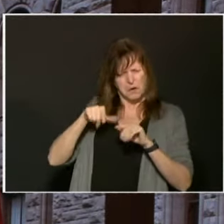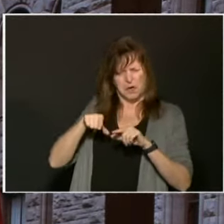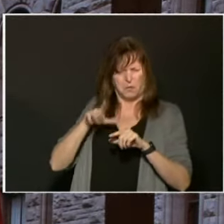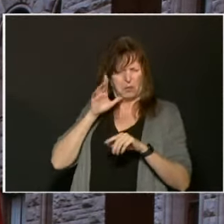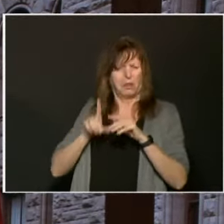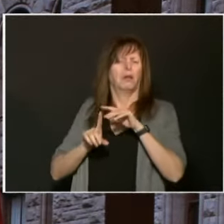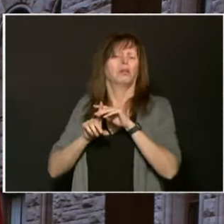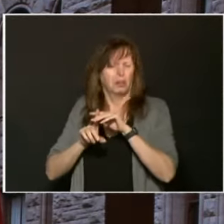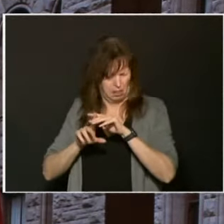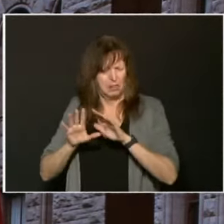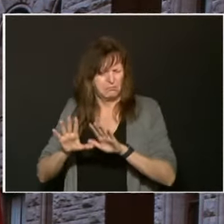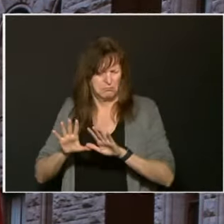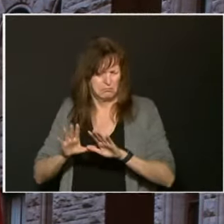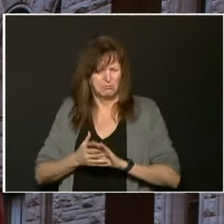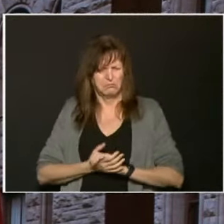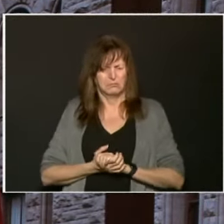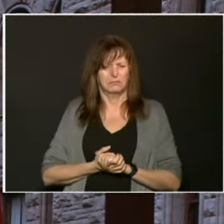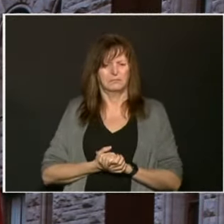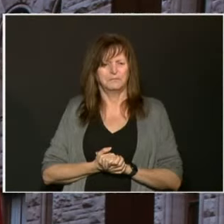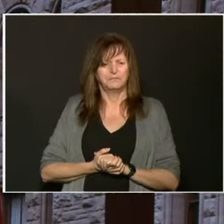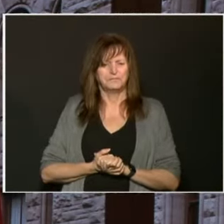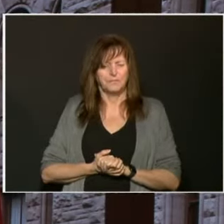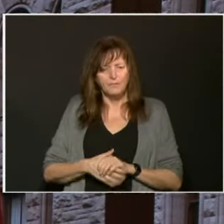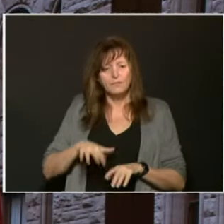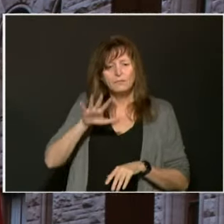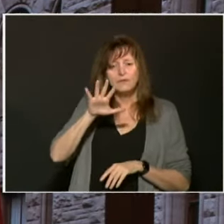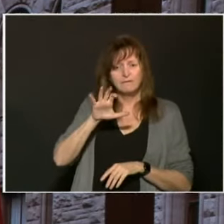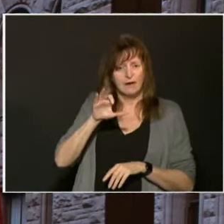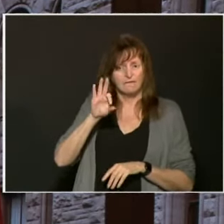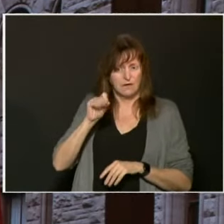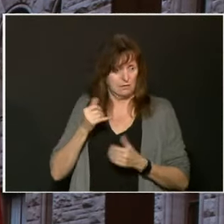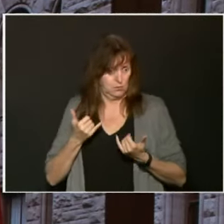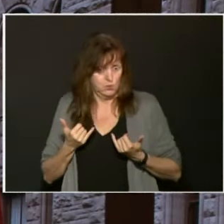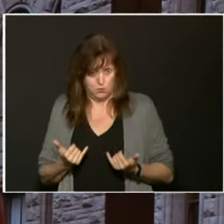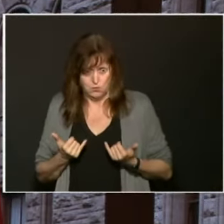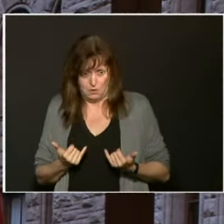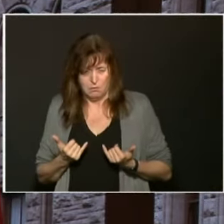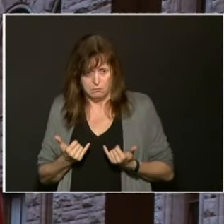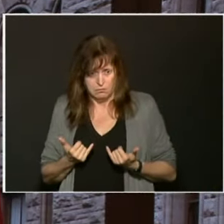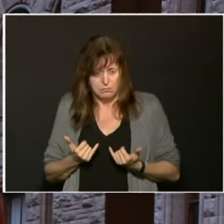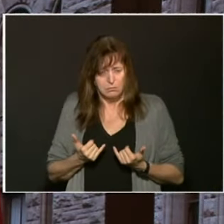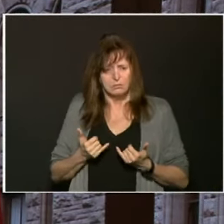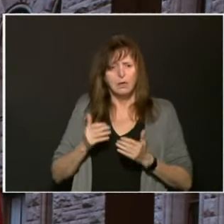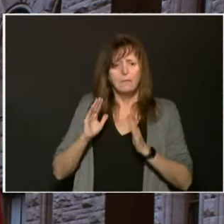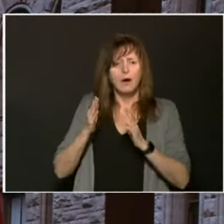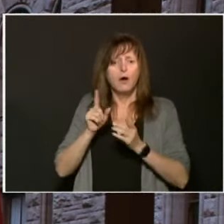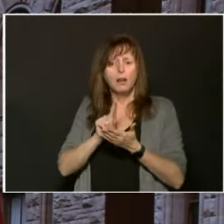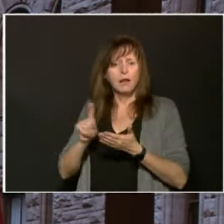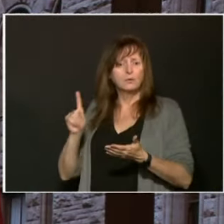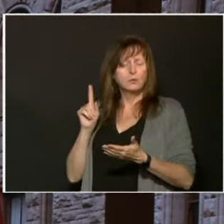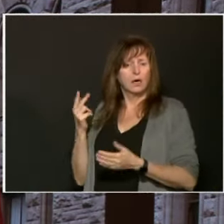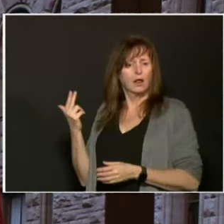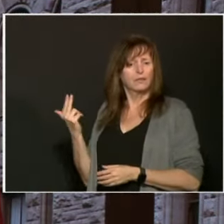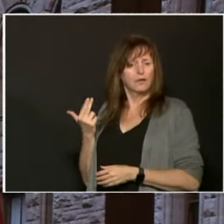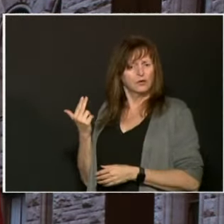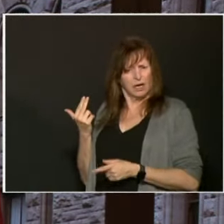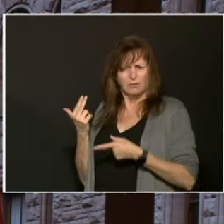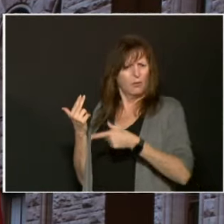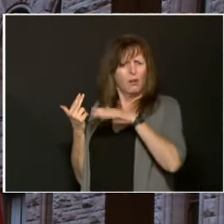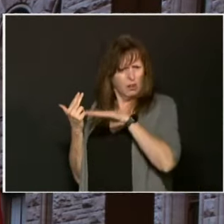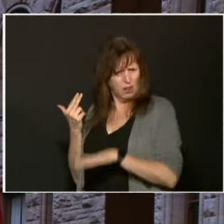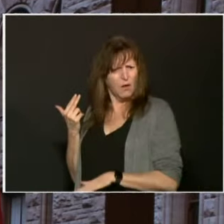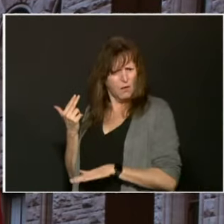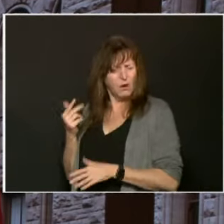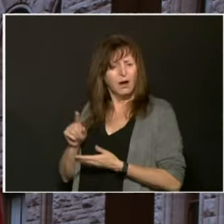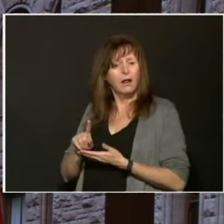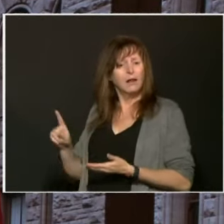And the 590 cases today are well below what we saw last Thursday when we reported 870 daily